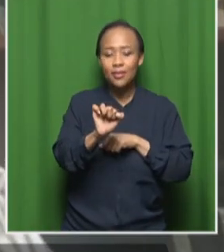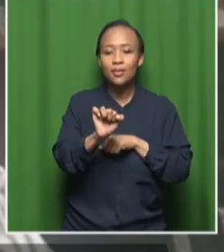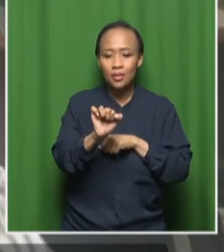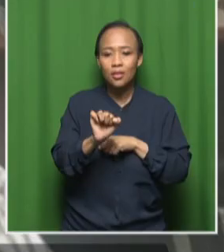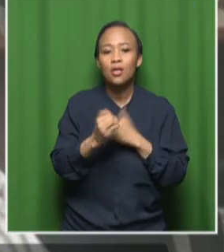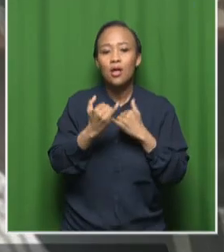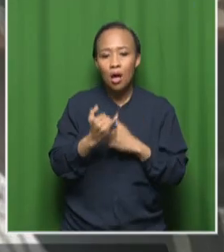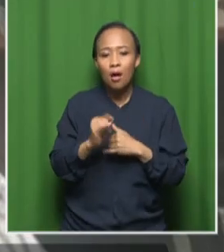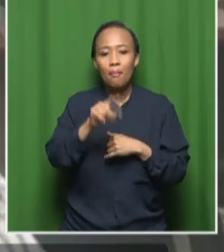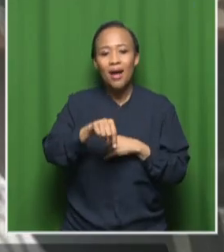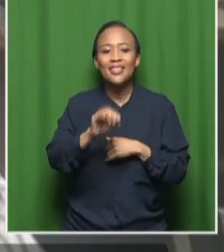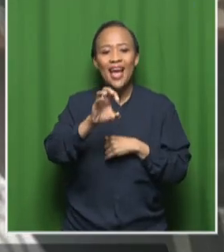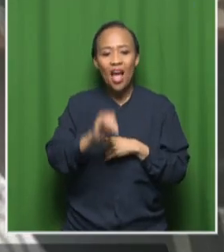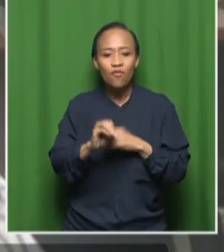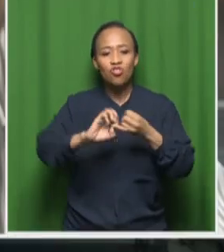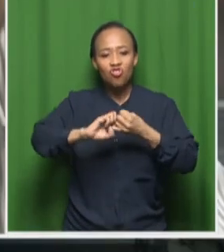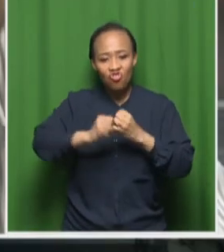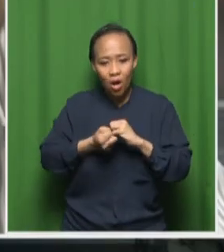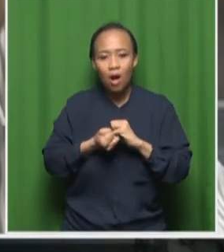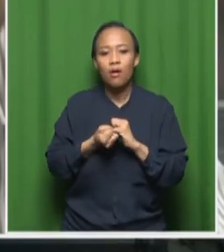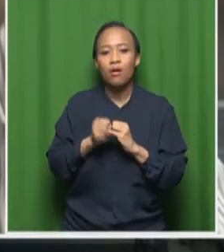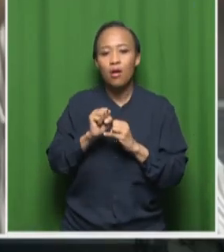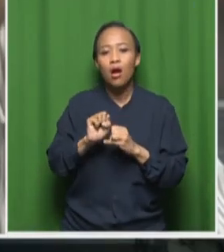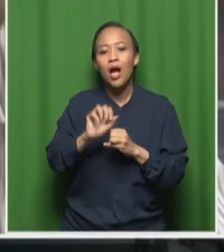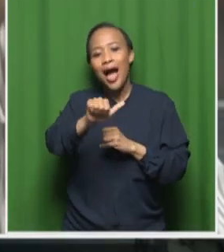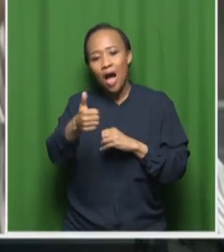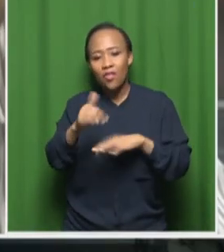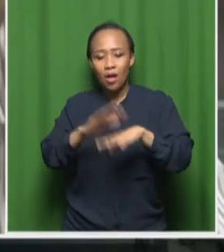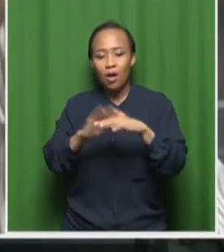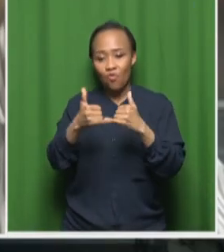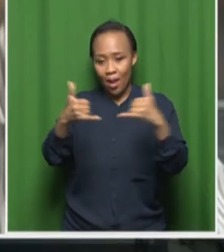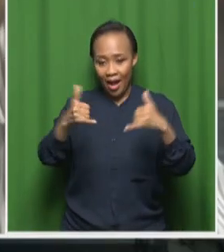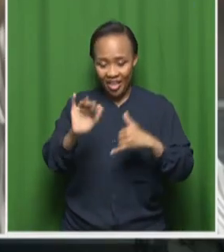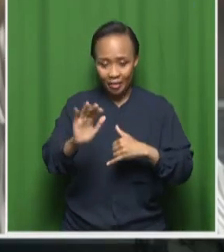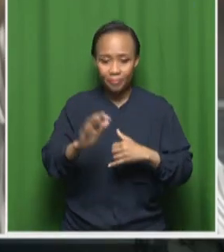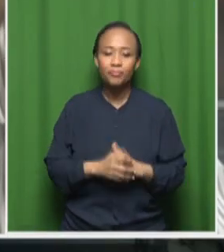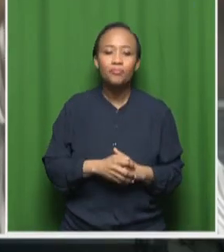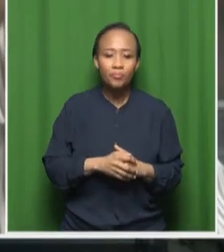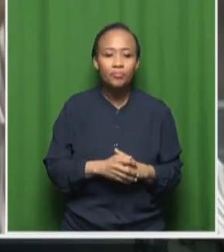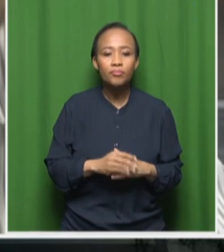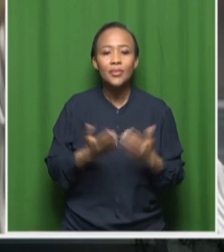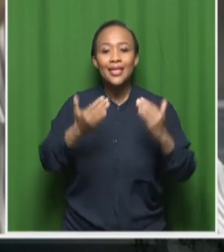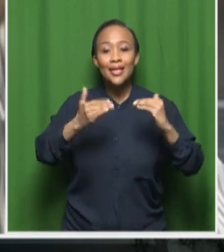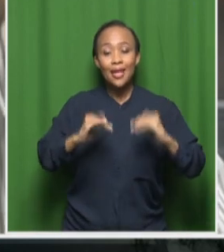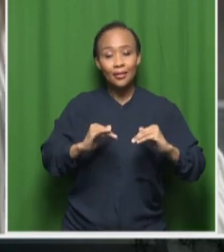new adventure. And what about homeschooling? Do you think it could be, another solution?